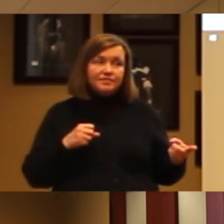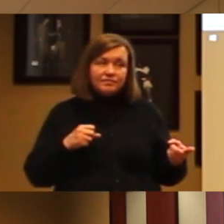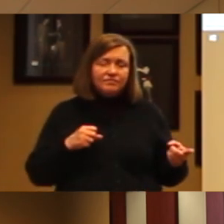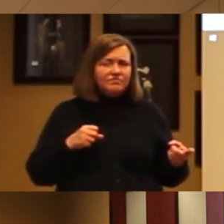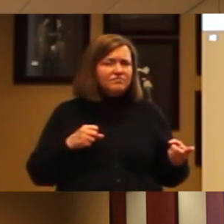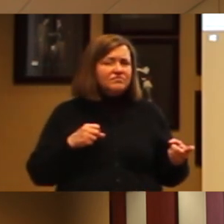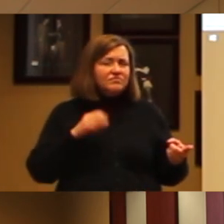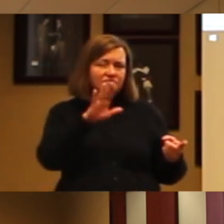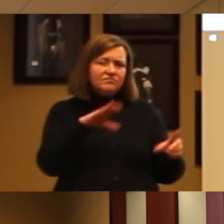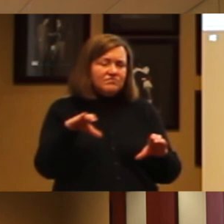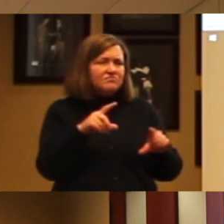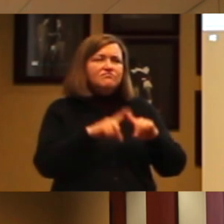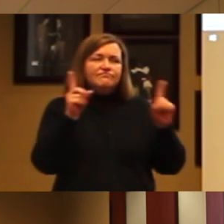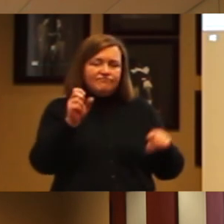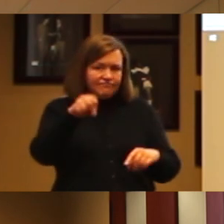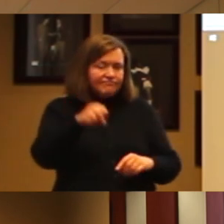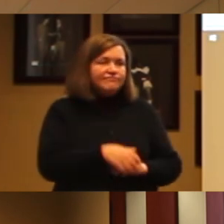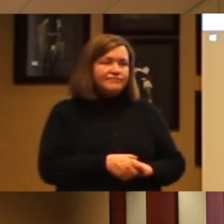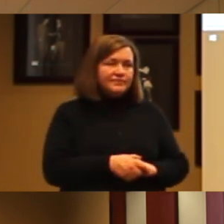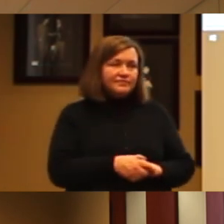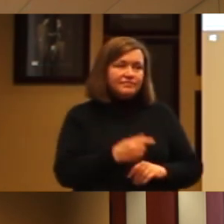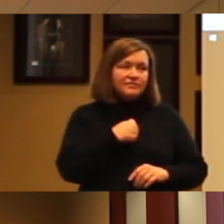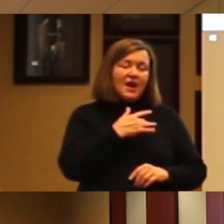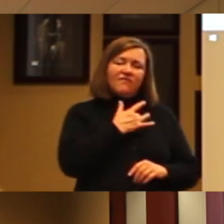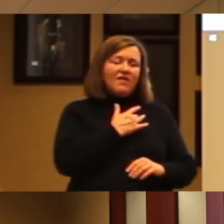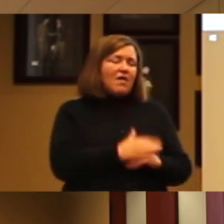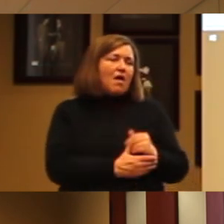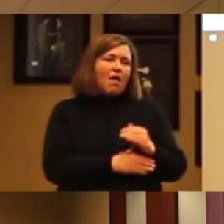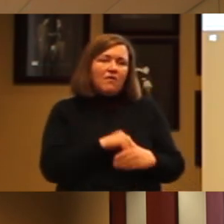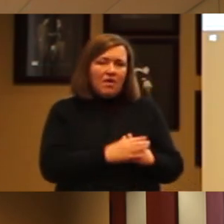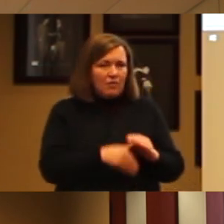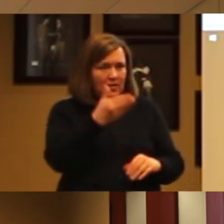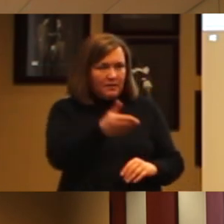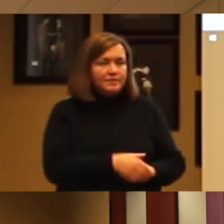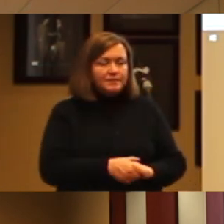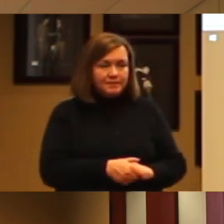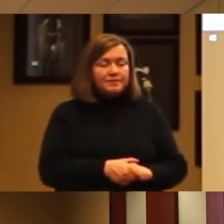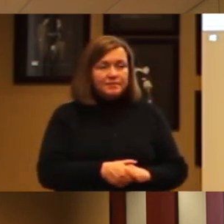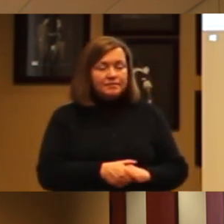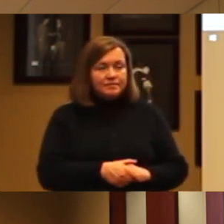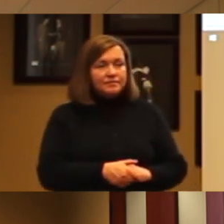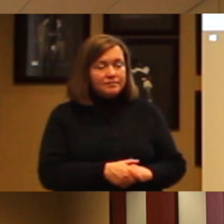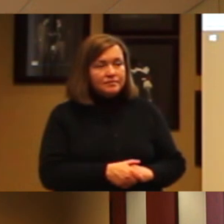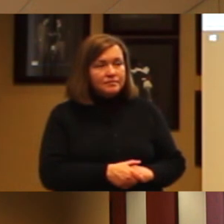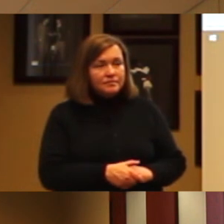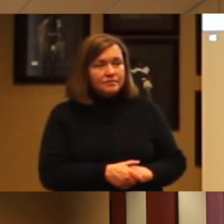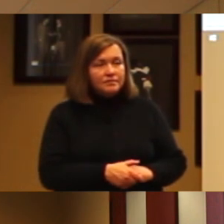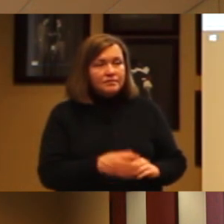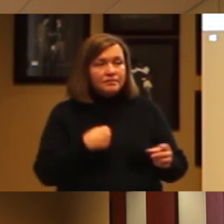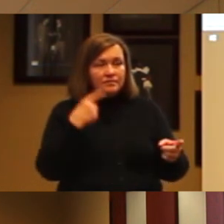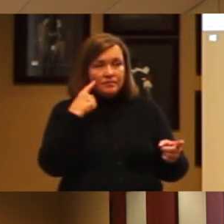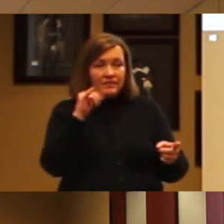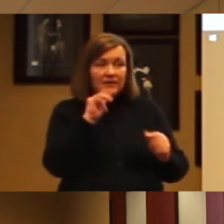different. I feel very, very comfortable there. But I think that this kind